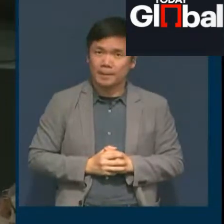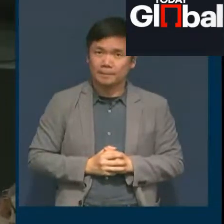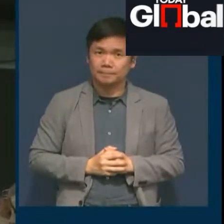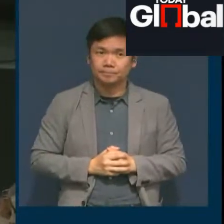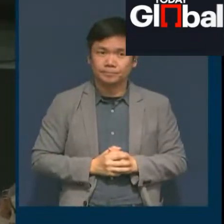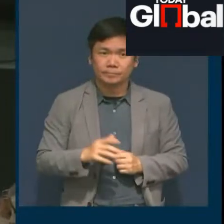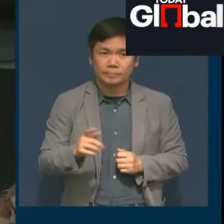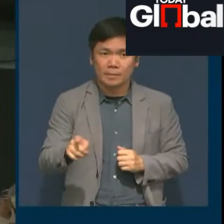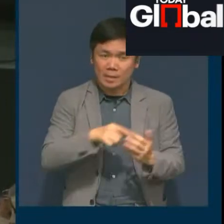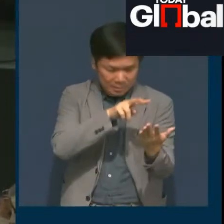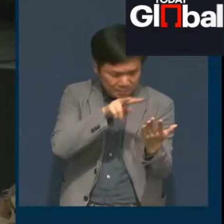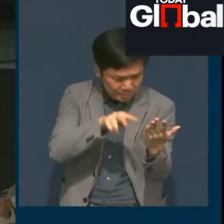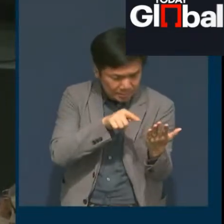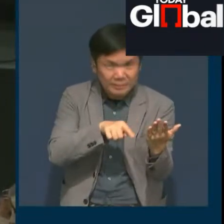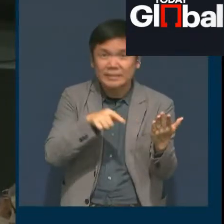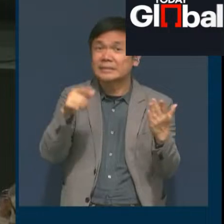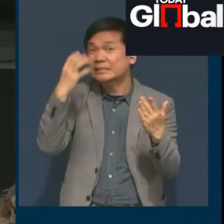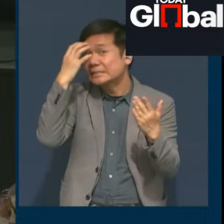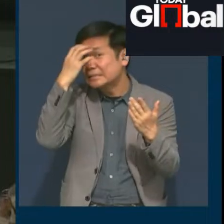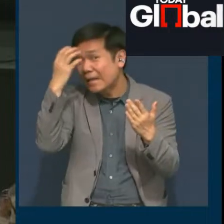governmental institutions